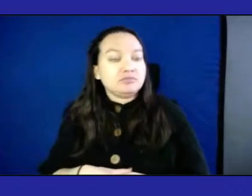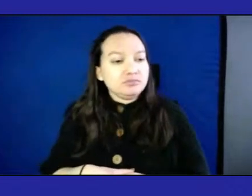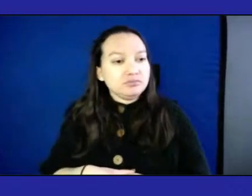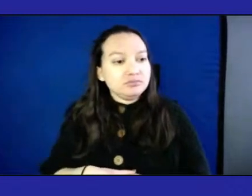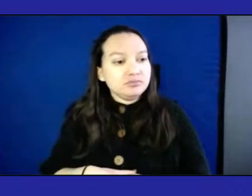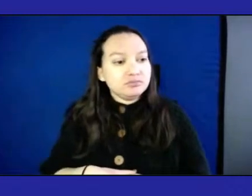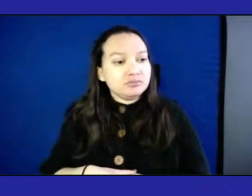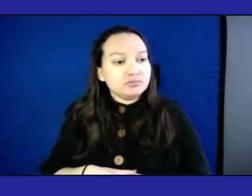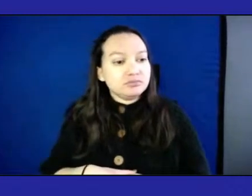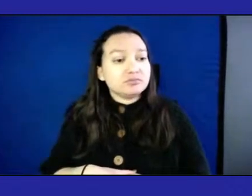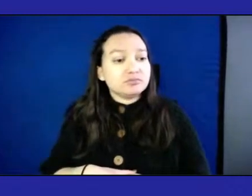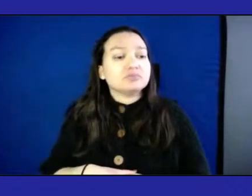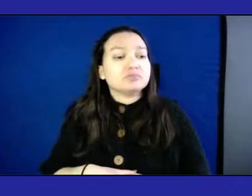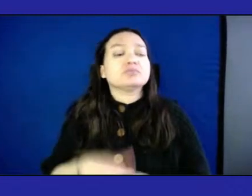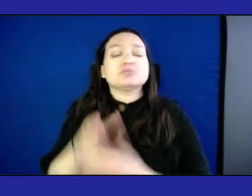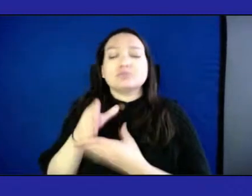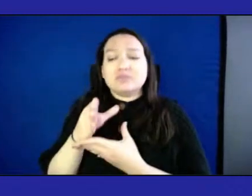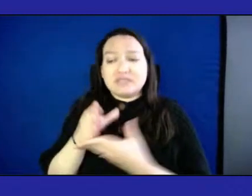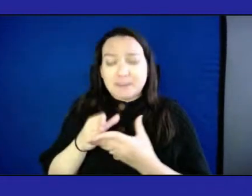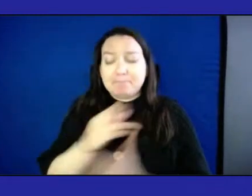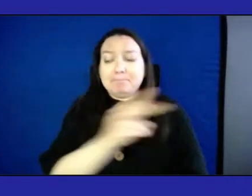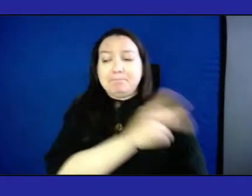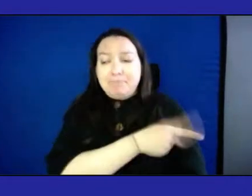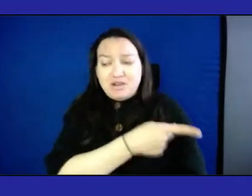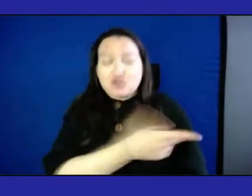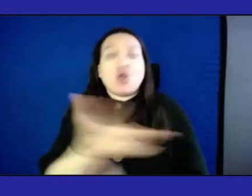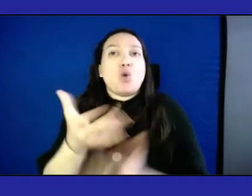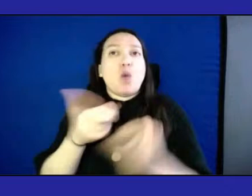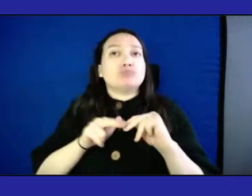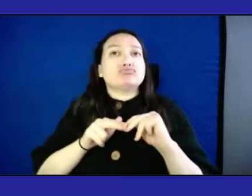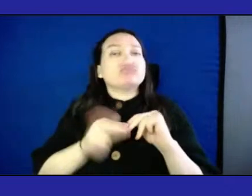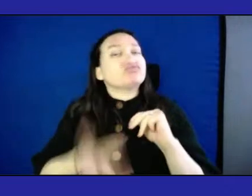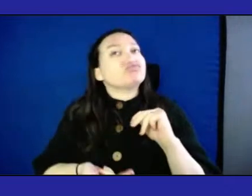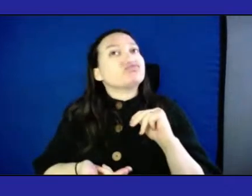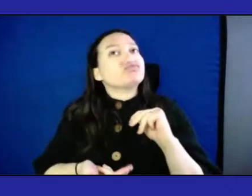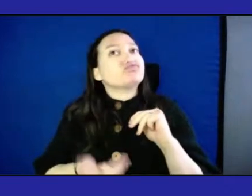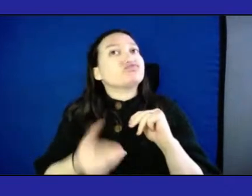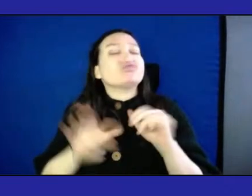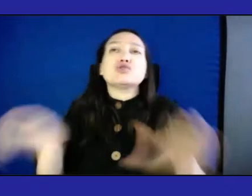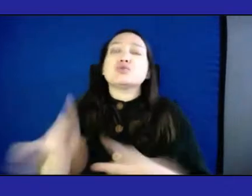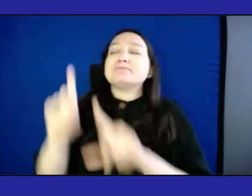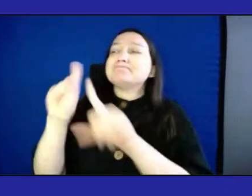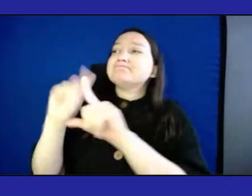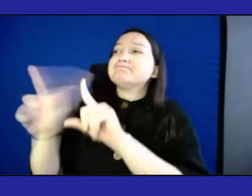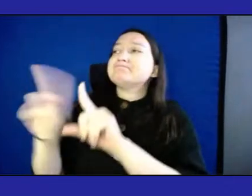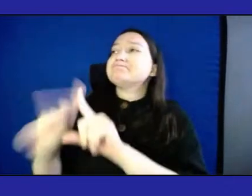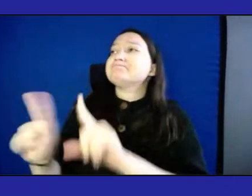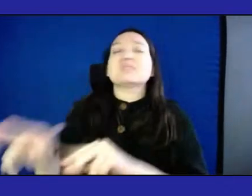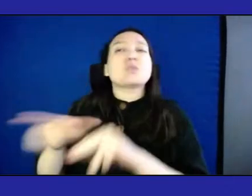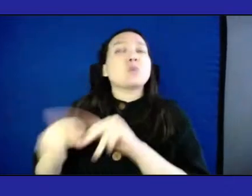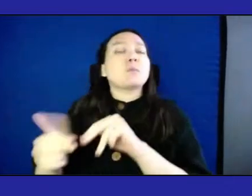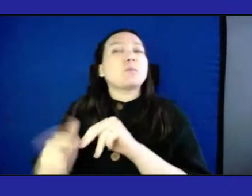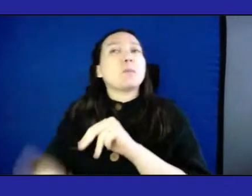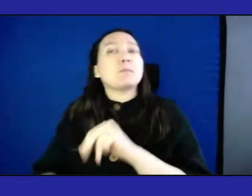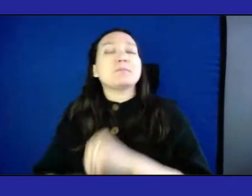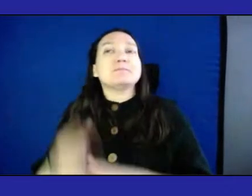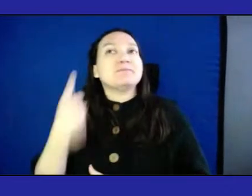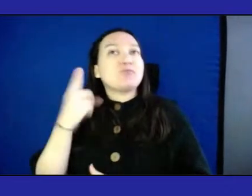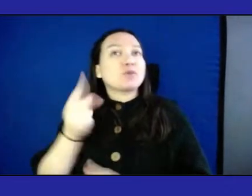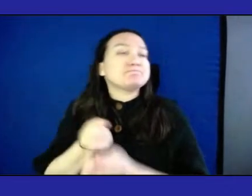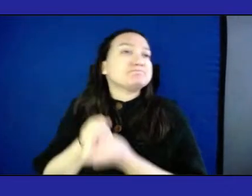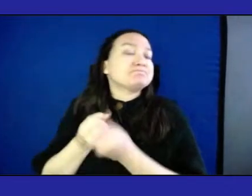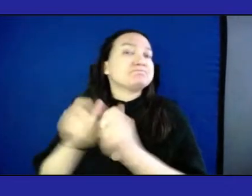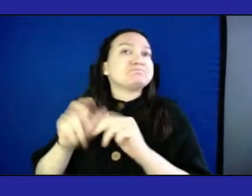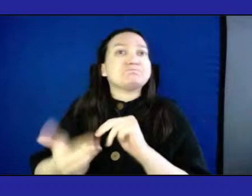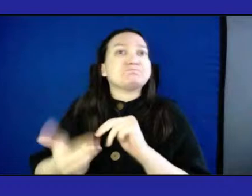there are patients that want to lose weight and will do different things with their weight loss, for their weight loss that maybe